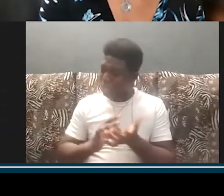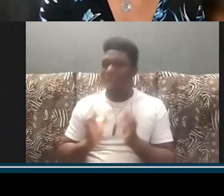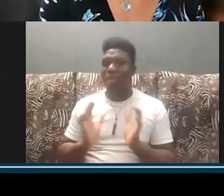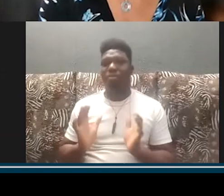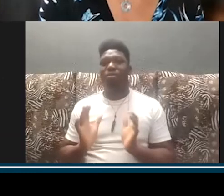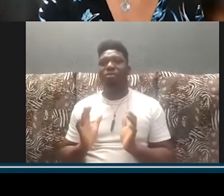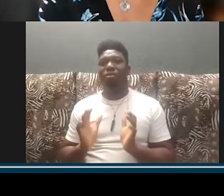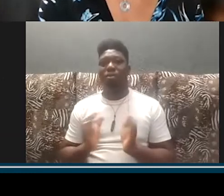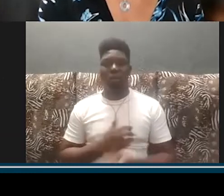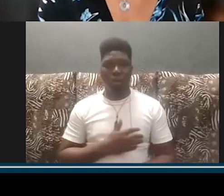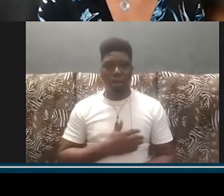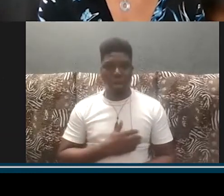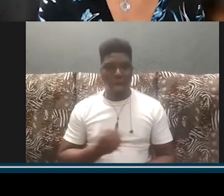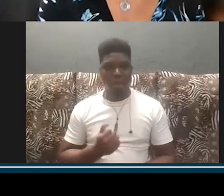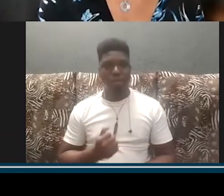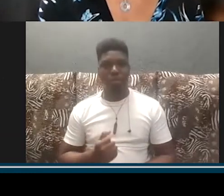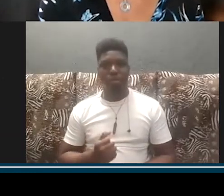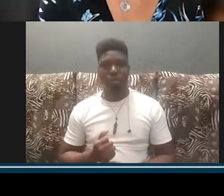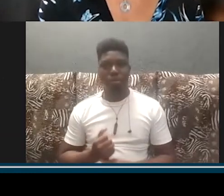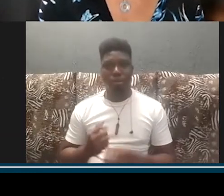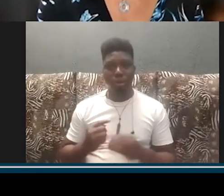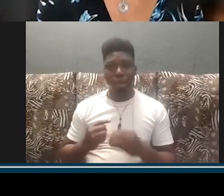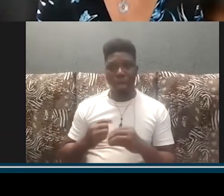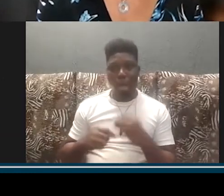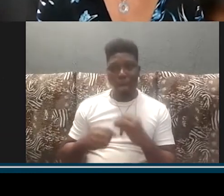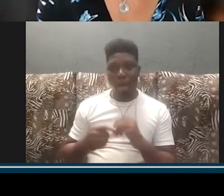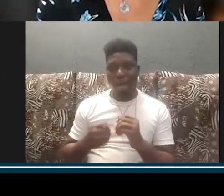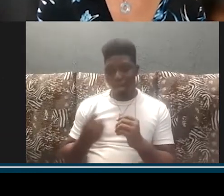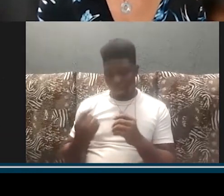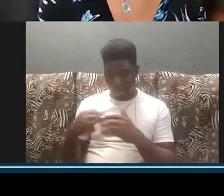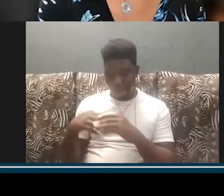And about accessibility, I think,